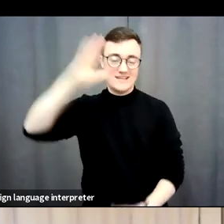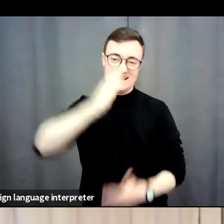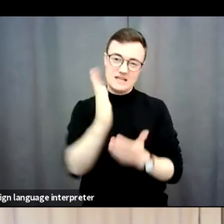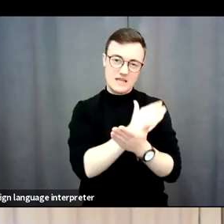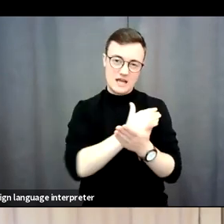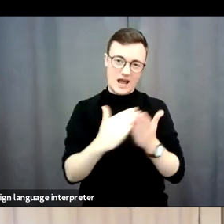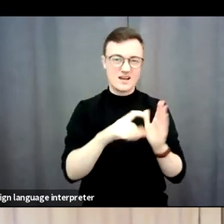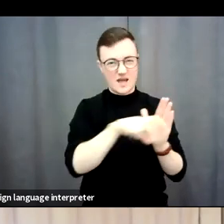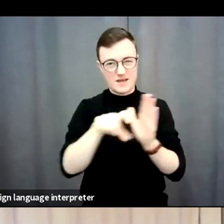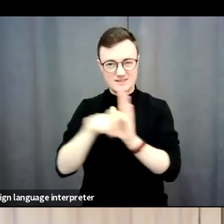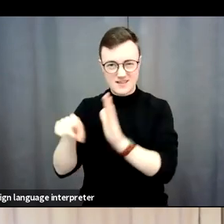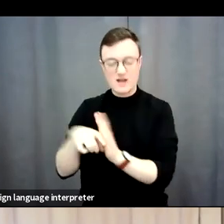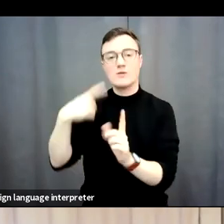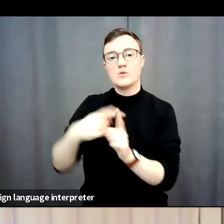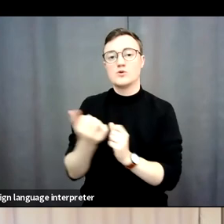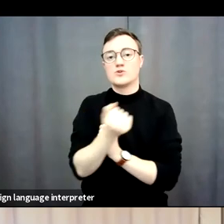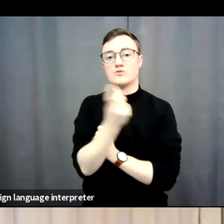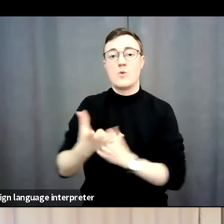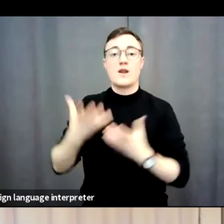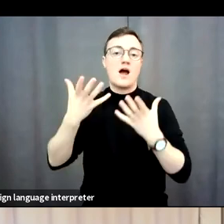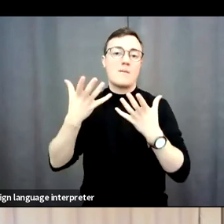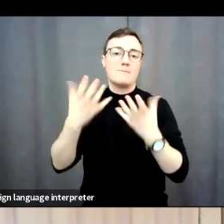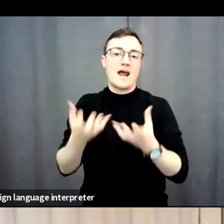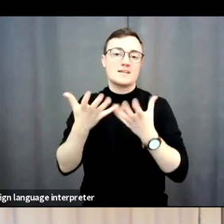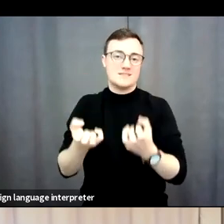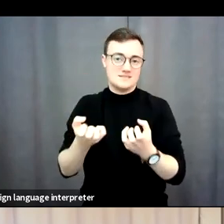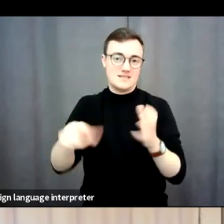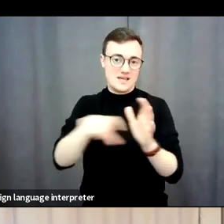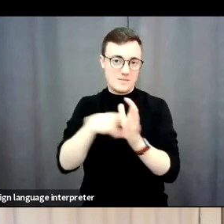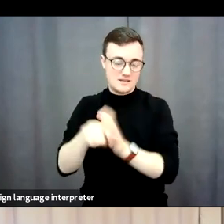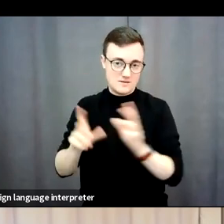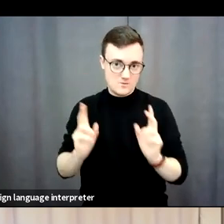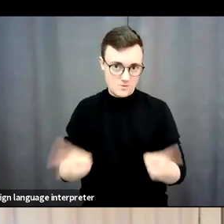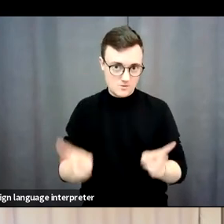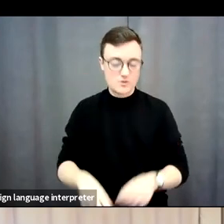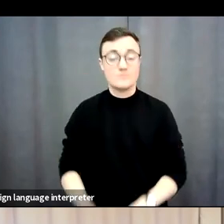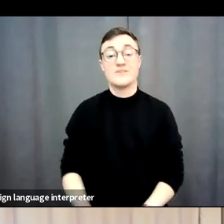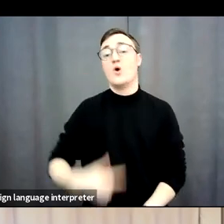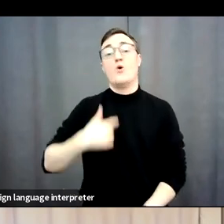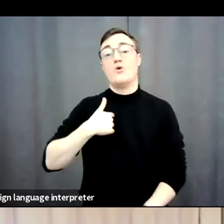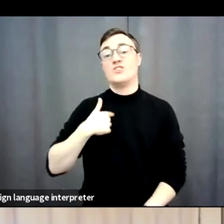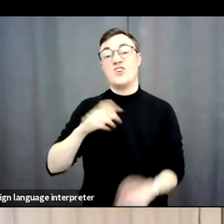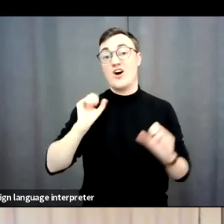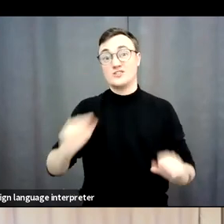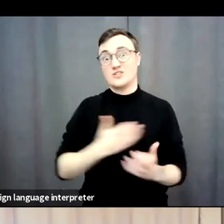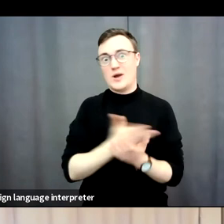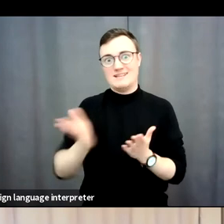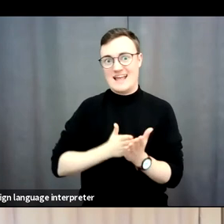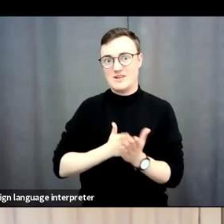then some practical parts as well. I am not going to go through